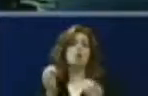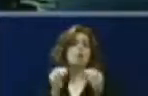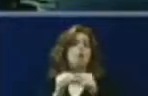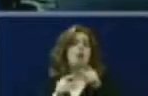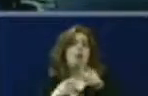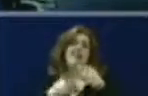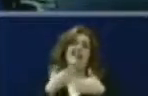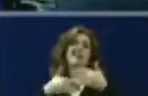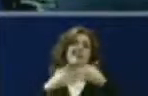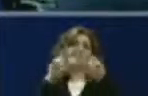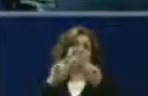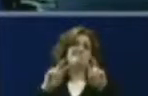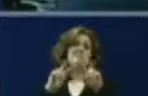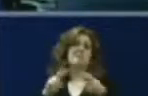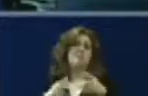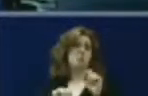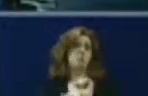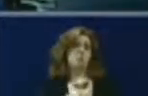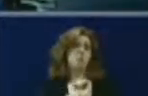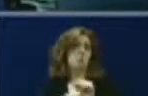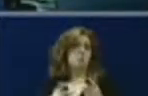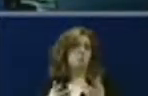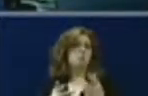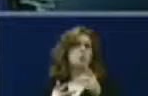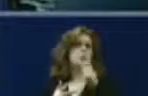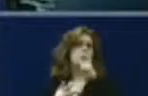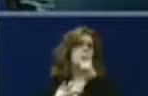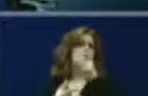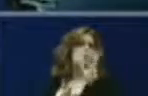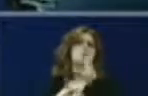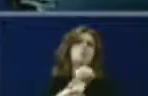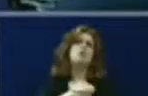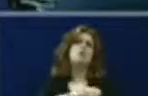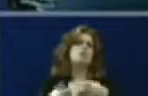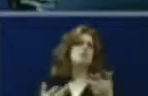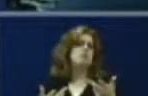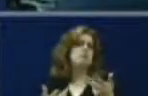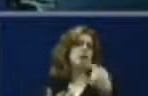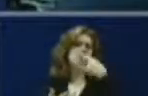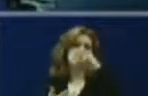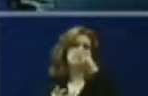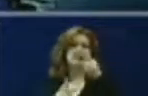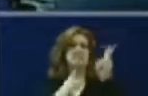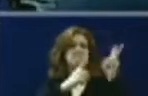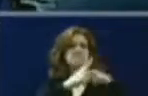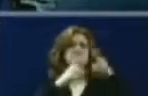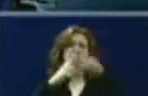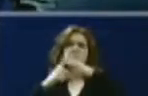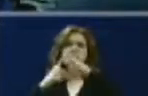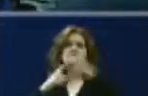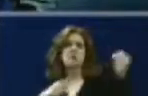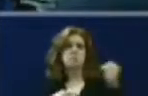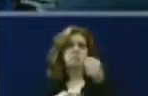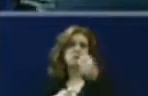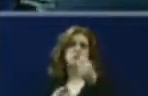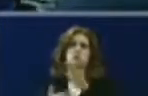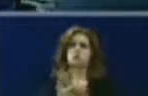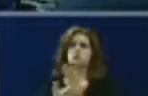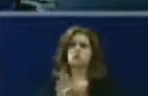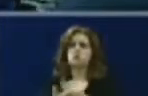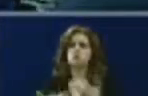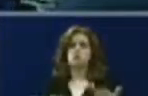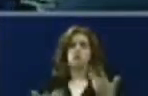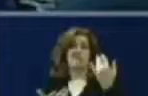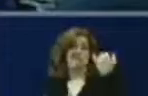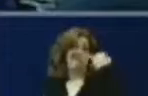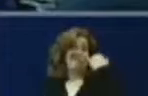assessment process is working, who's involved in it, how kids are getting assigned to particular schools, and if